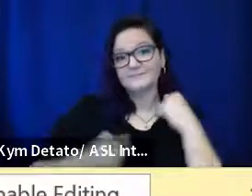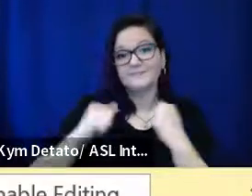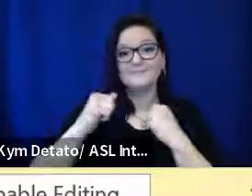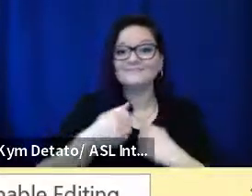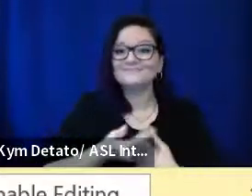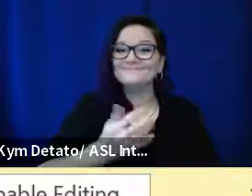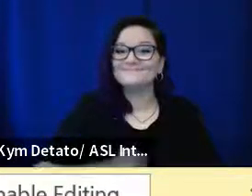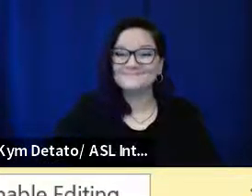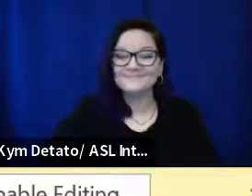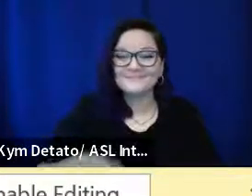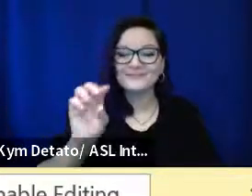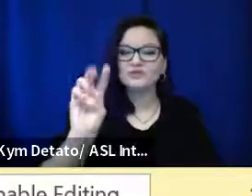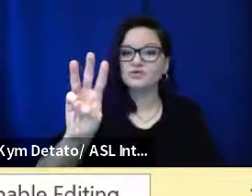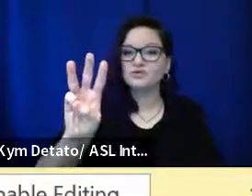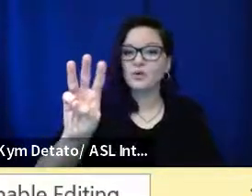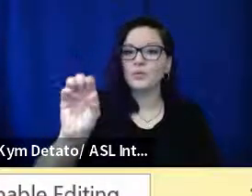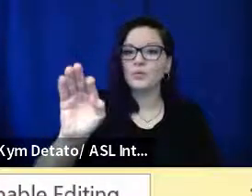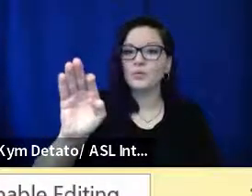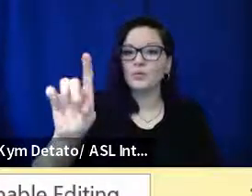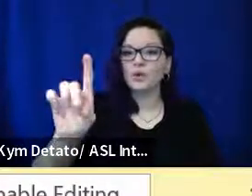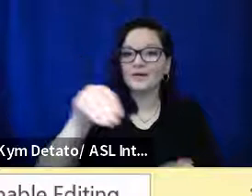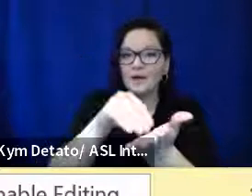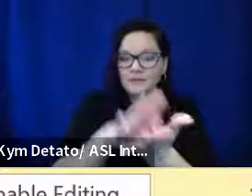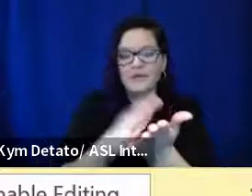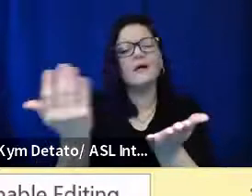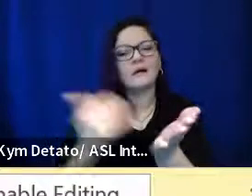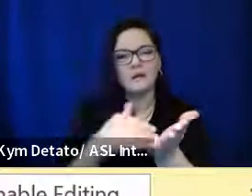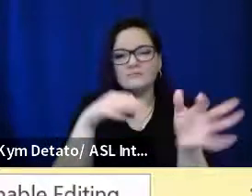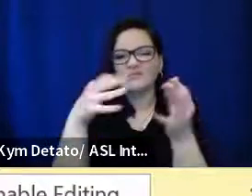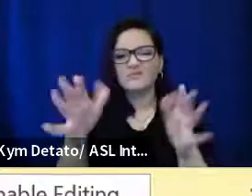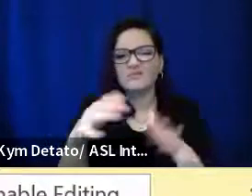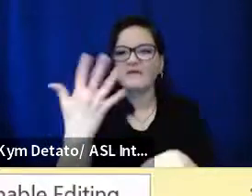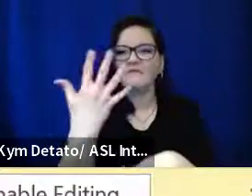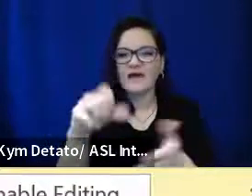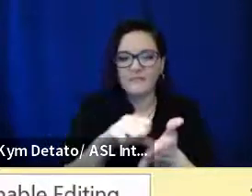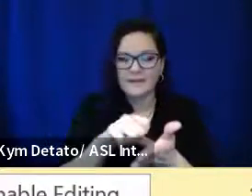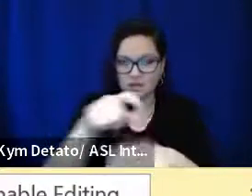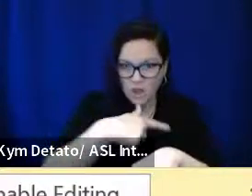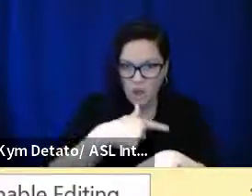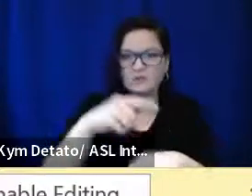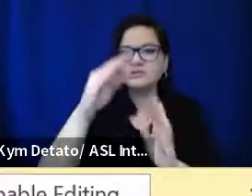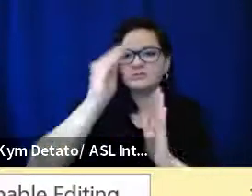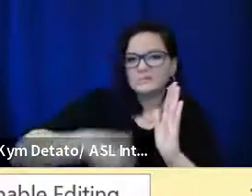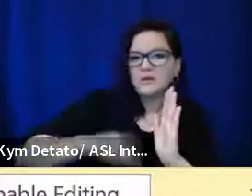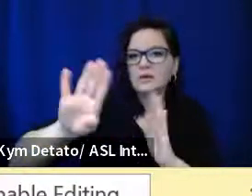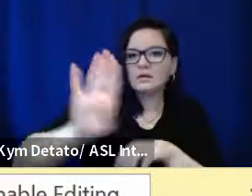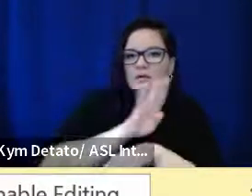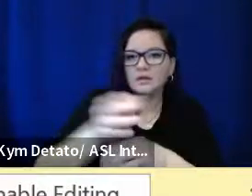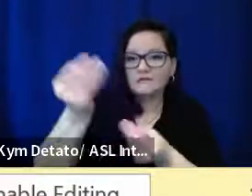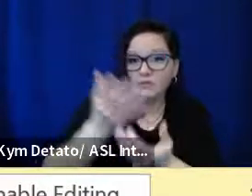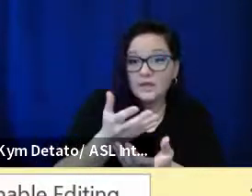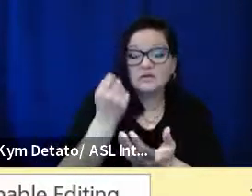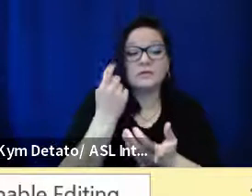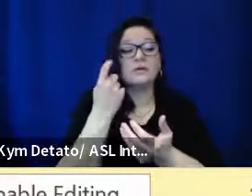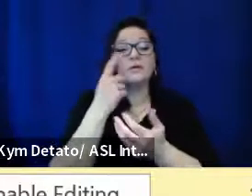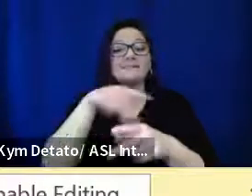document. Like I said, it is 5 pages long. So you'll just need to fill out your business information, specify the type